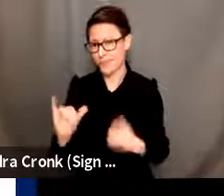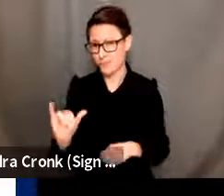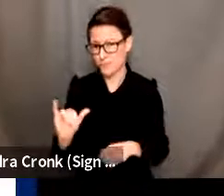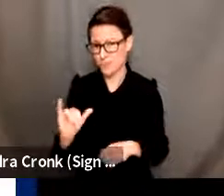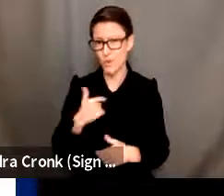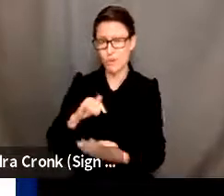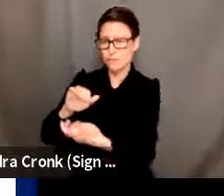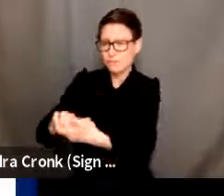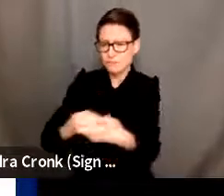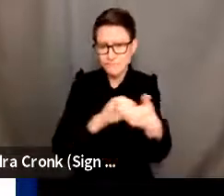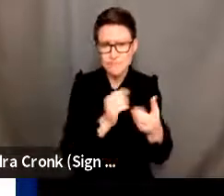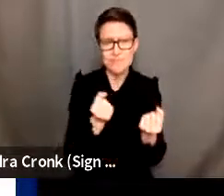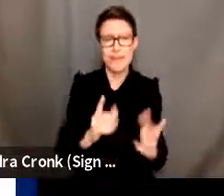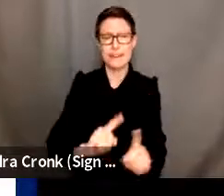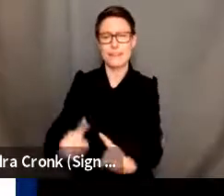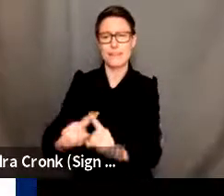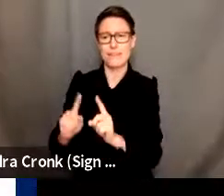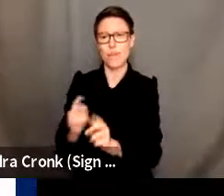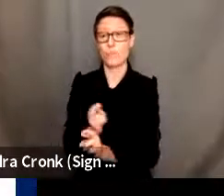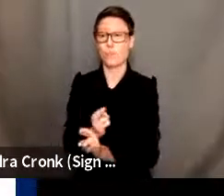rescues locally.